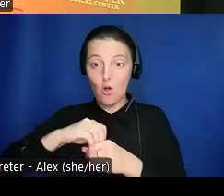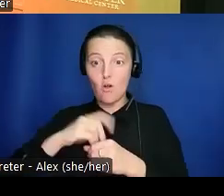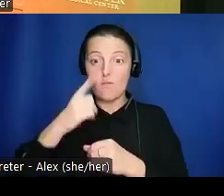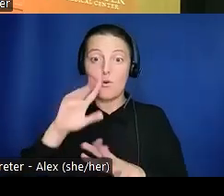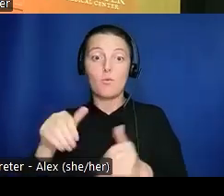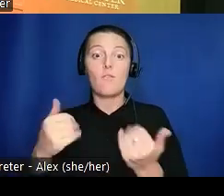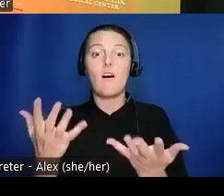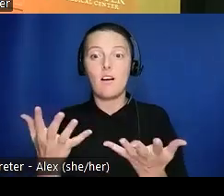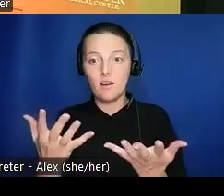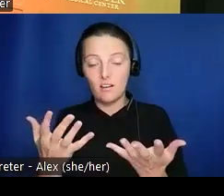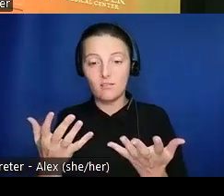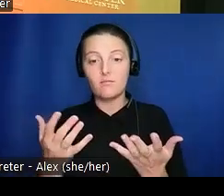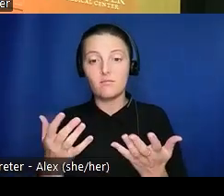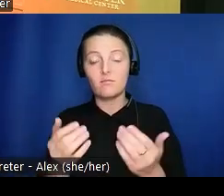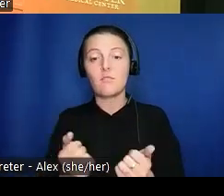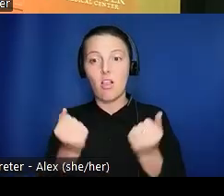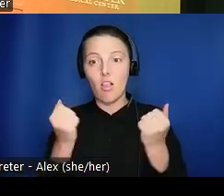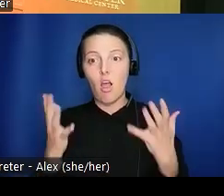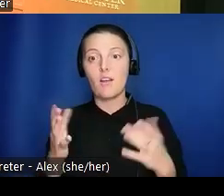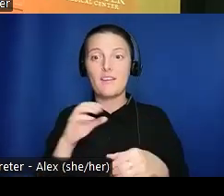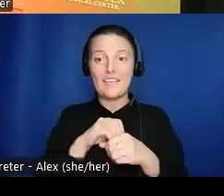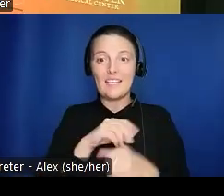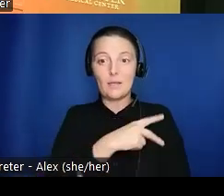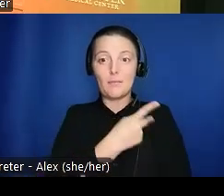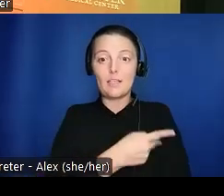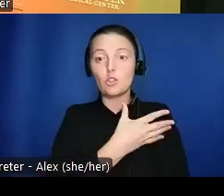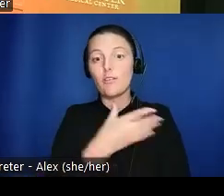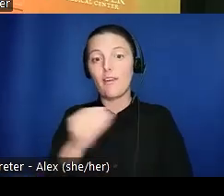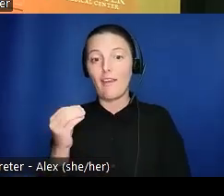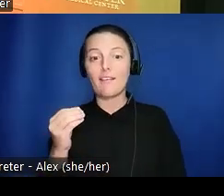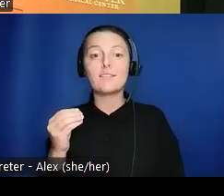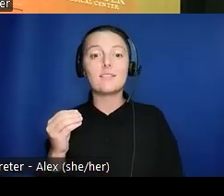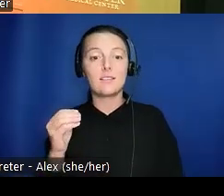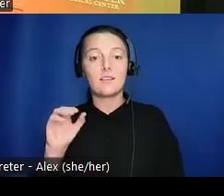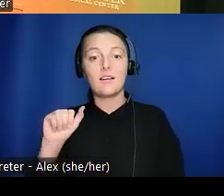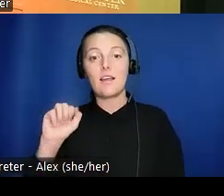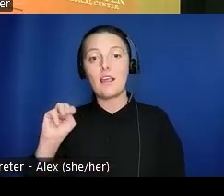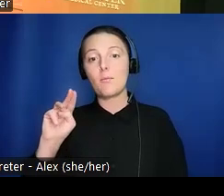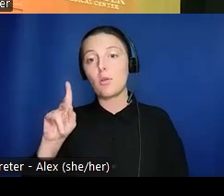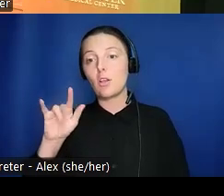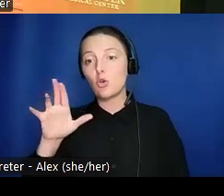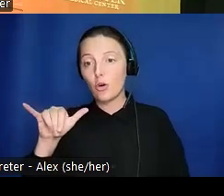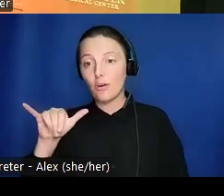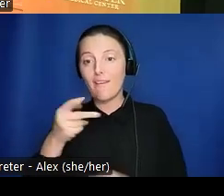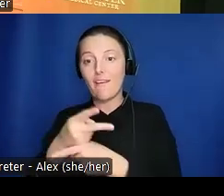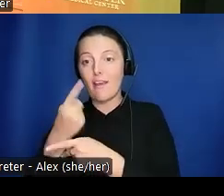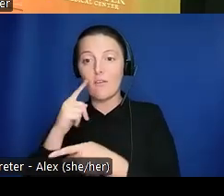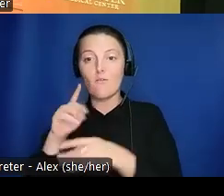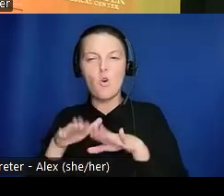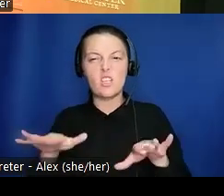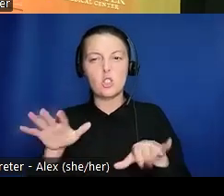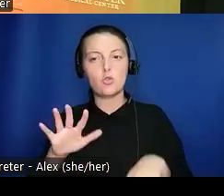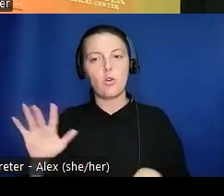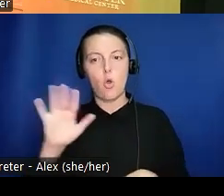of the both inpatient and ambulatory care for the children in our region.